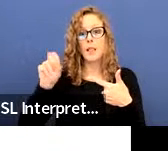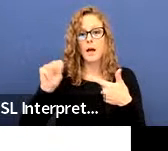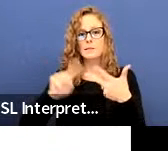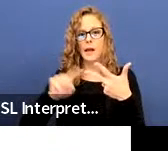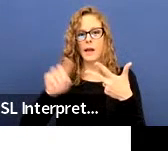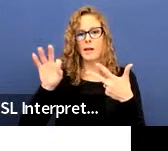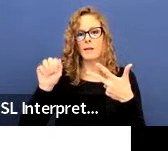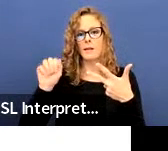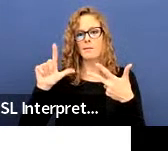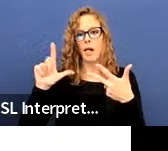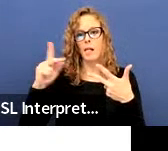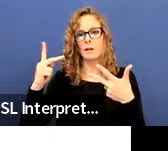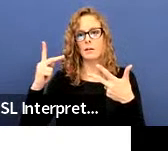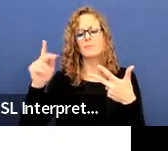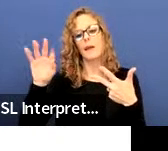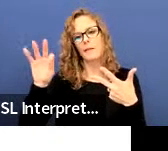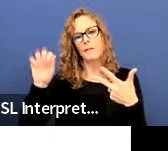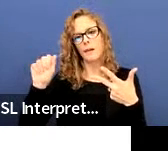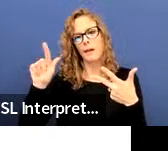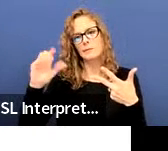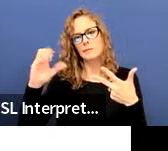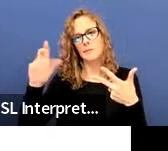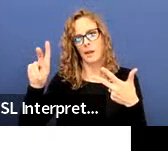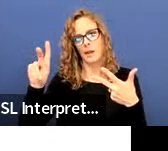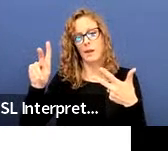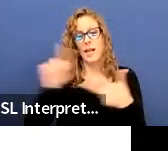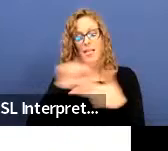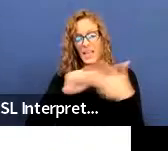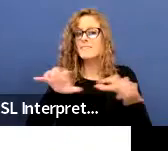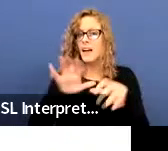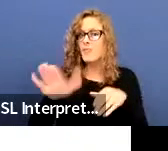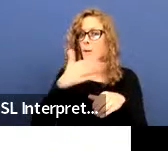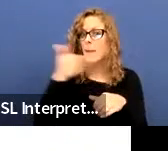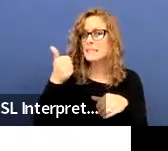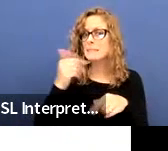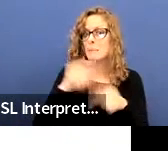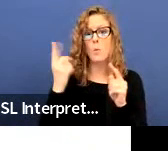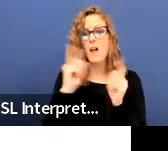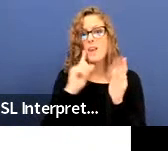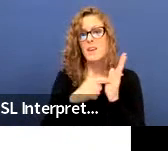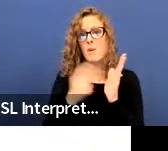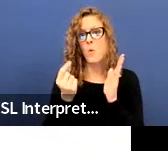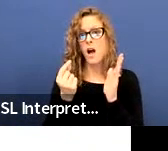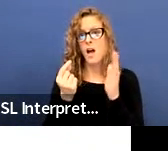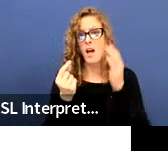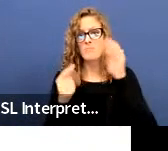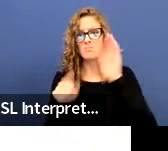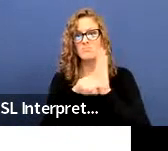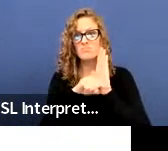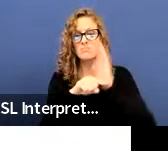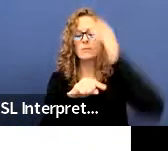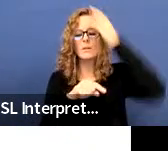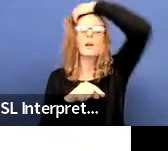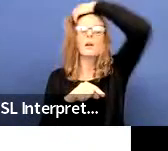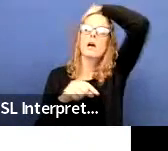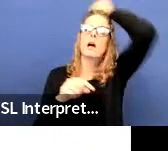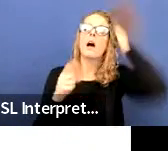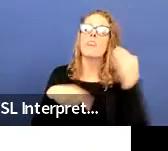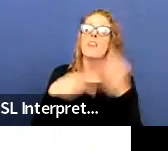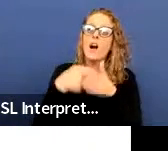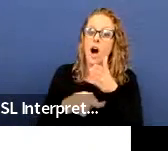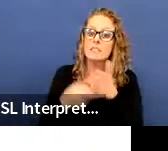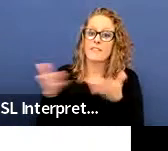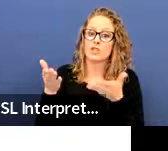their best to deliver services here. But one of the things that we're seeing now is the cost of the